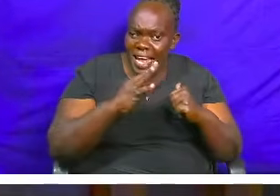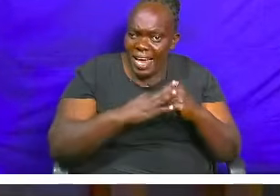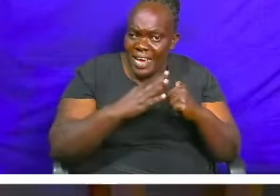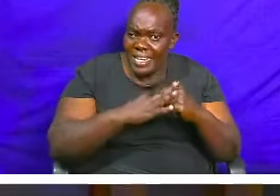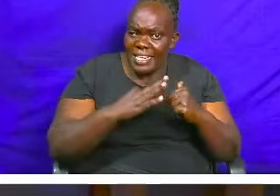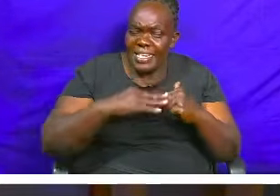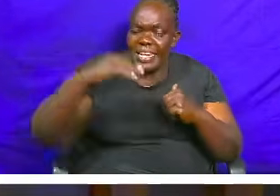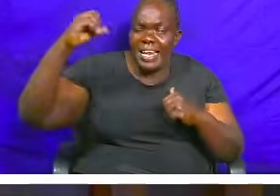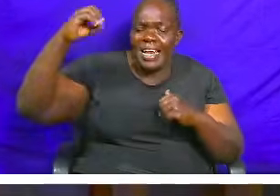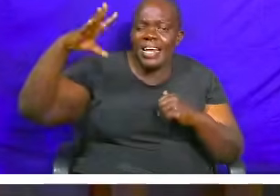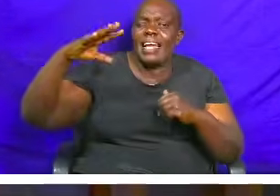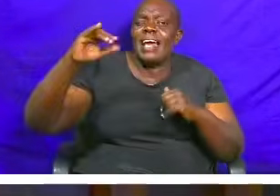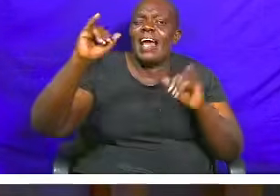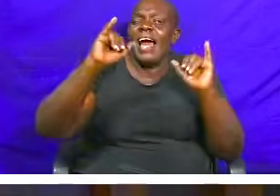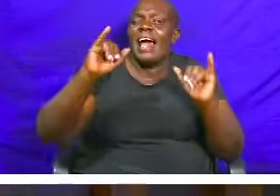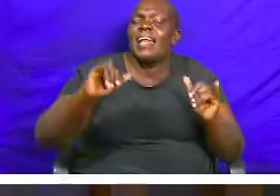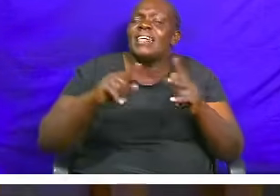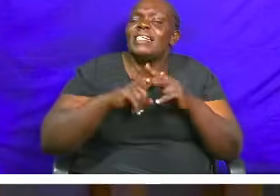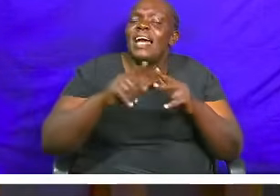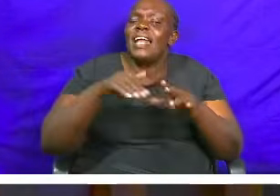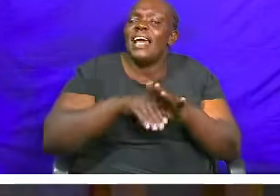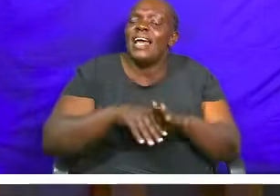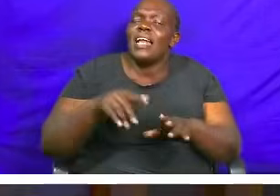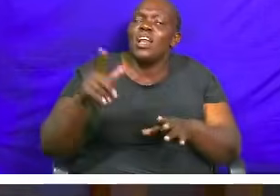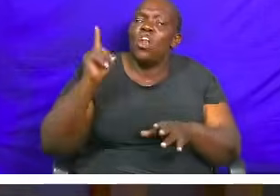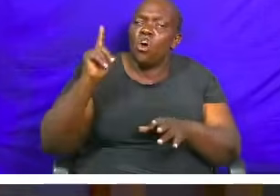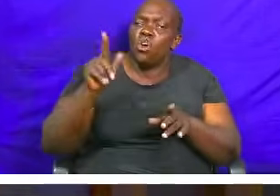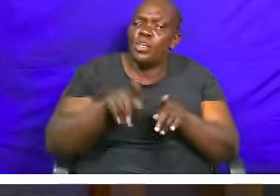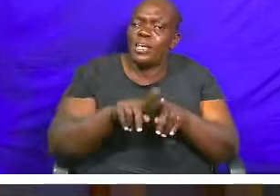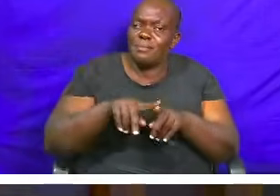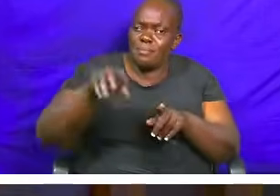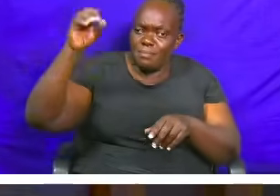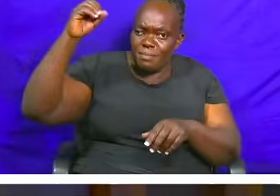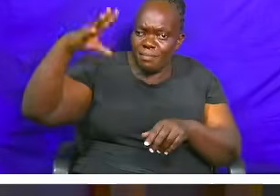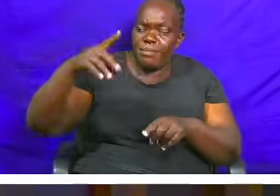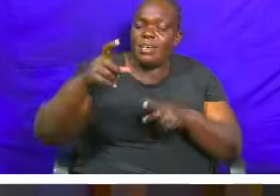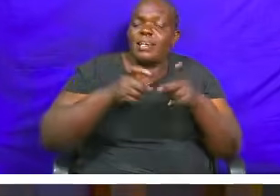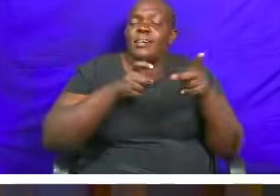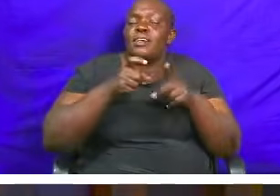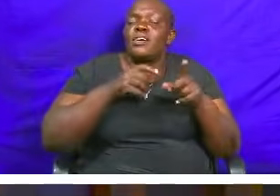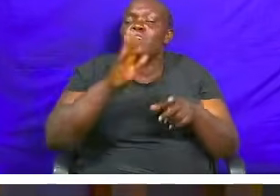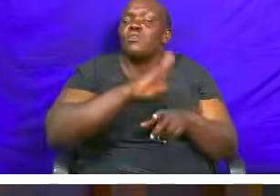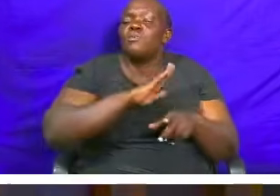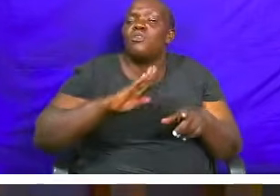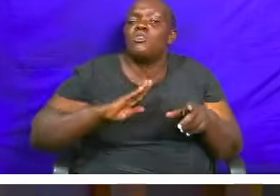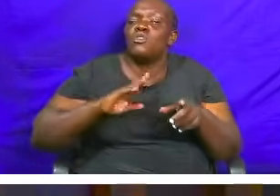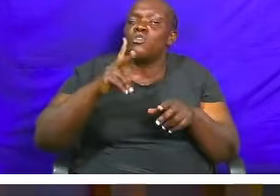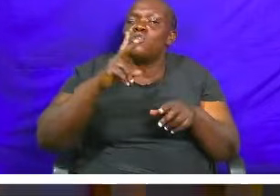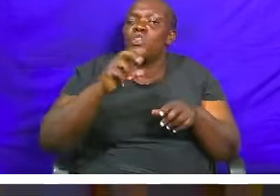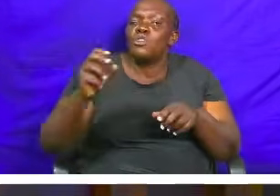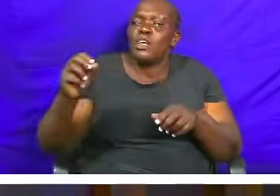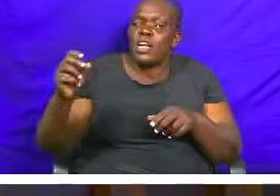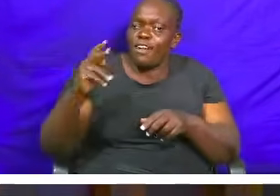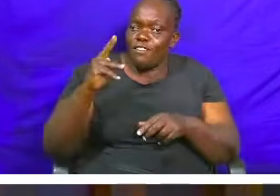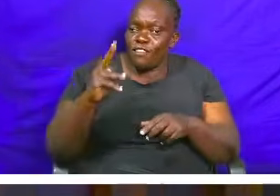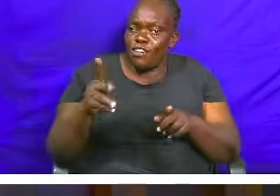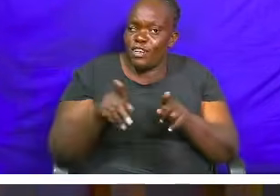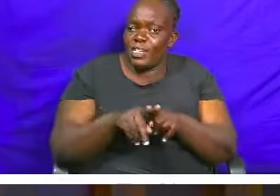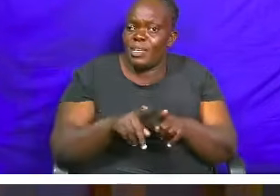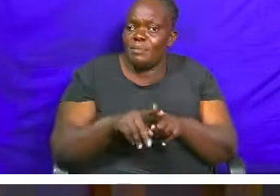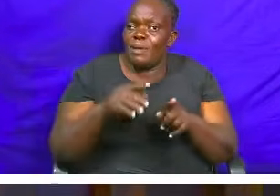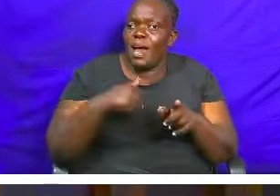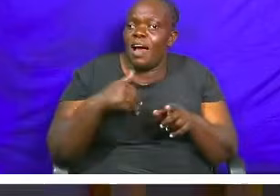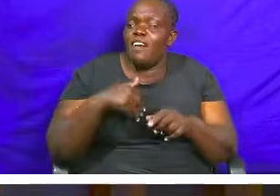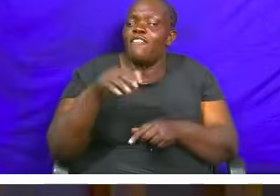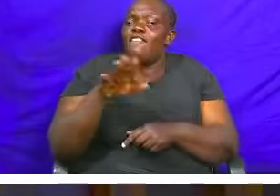Act was gazetted into law, it used to be Electricity Regulatory Board. Then in 2004, we had the session